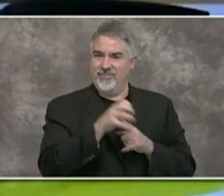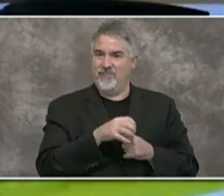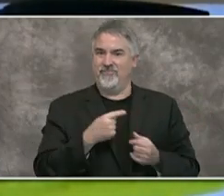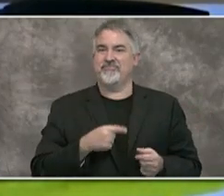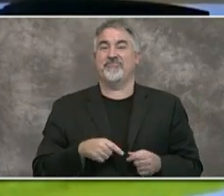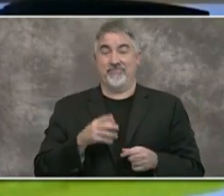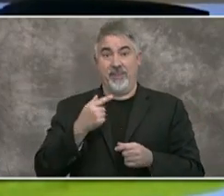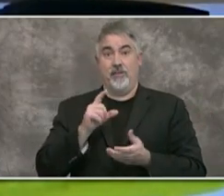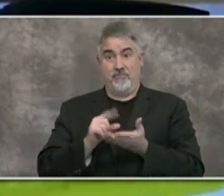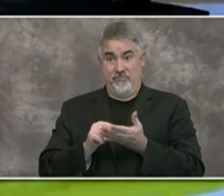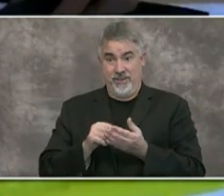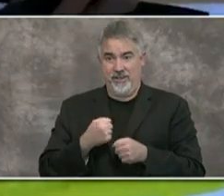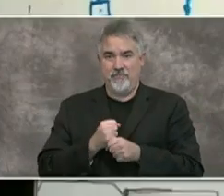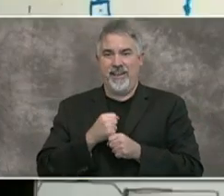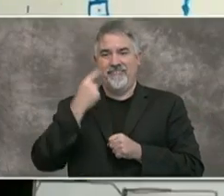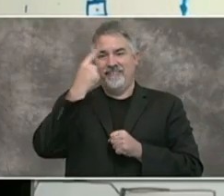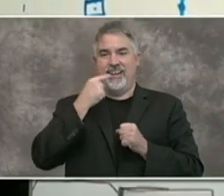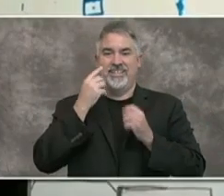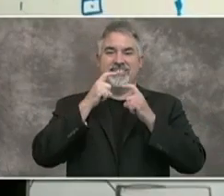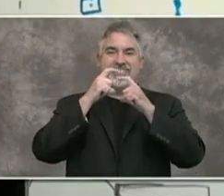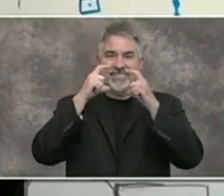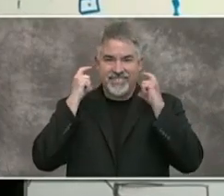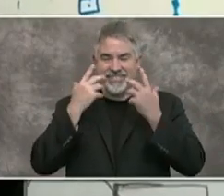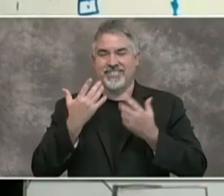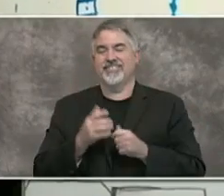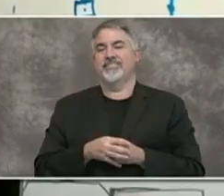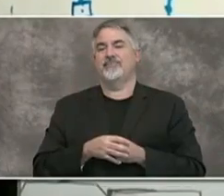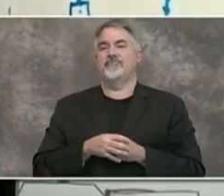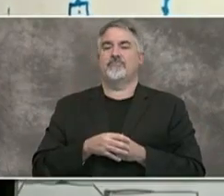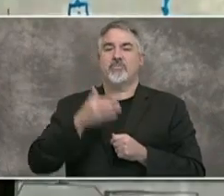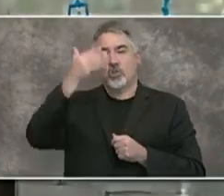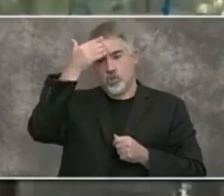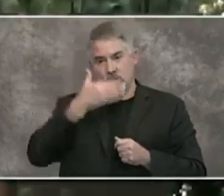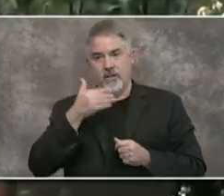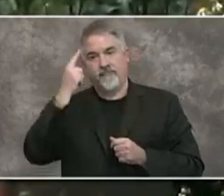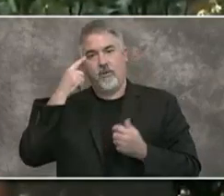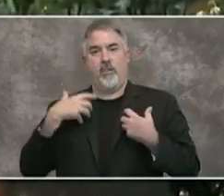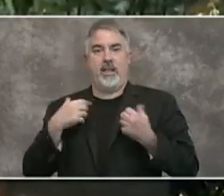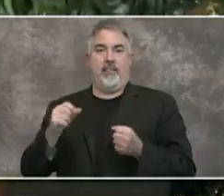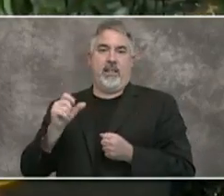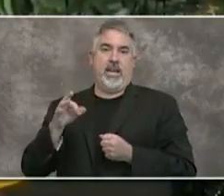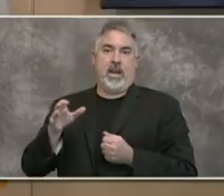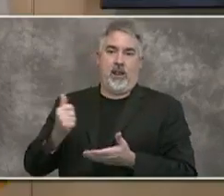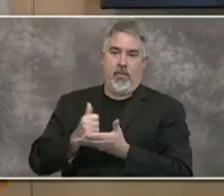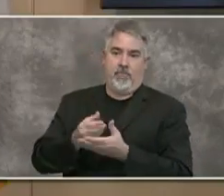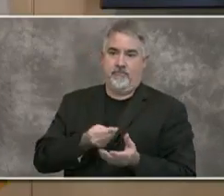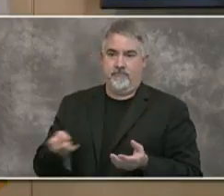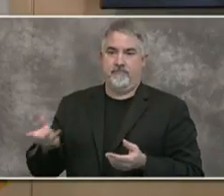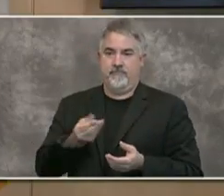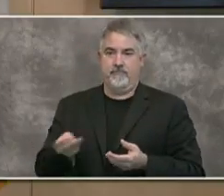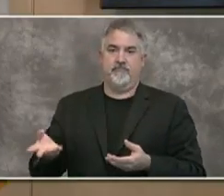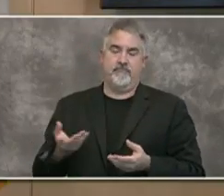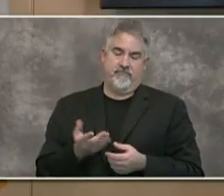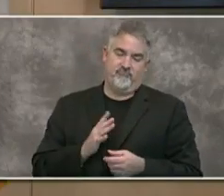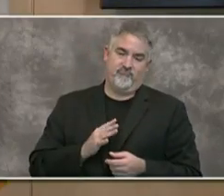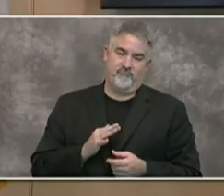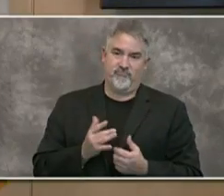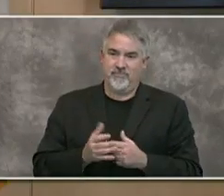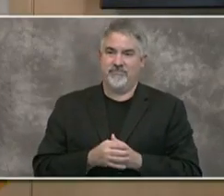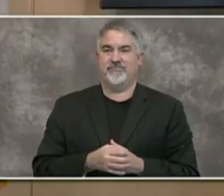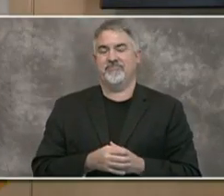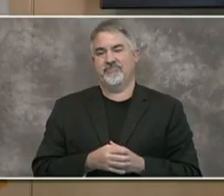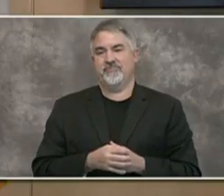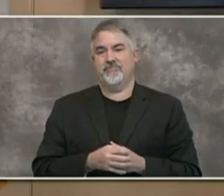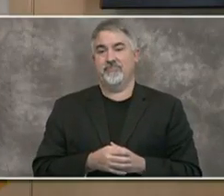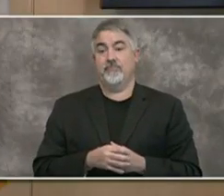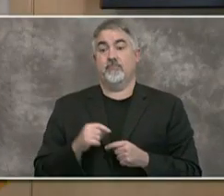using 3D printers to make face shields for healthcare workers on the front line of the COVID pandemic. And so